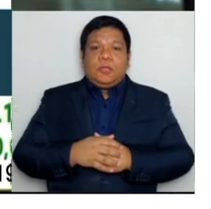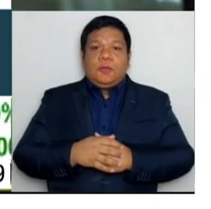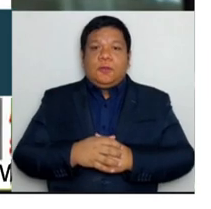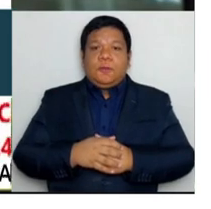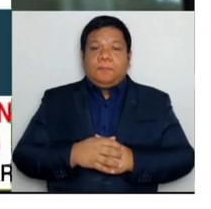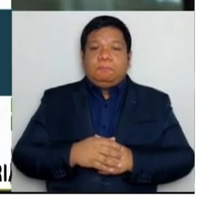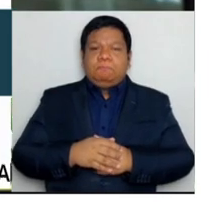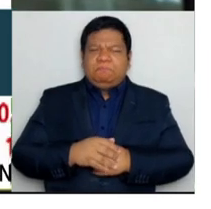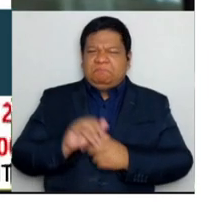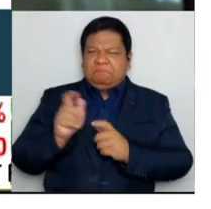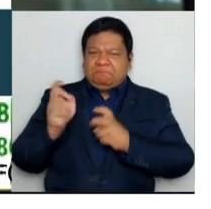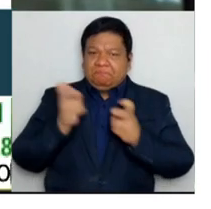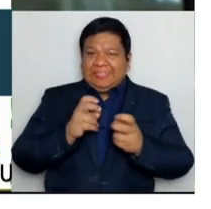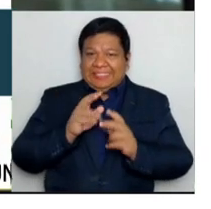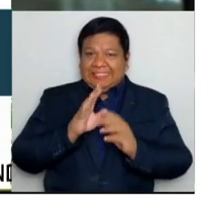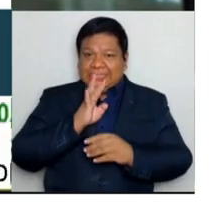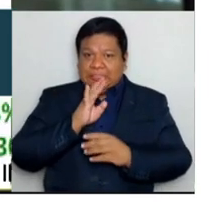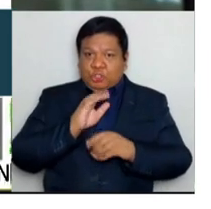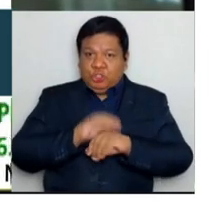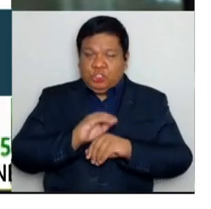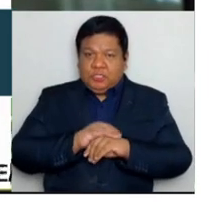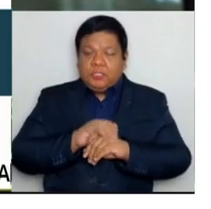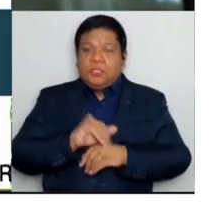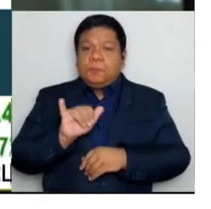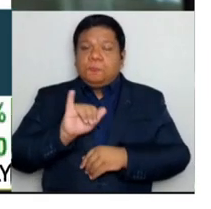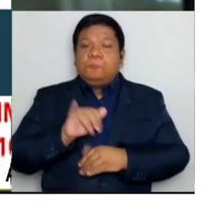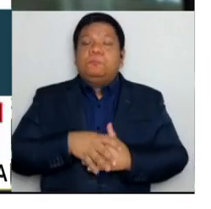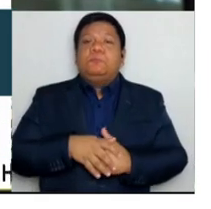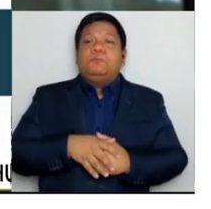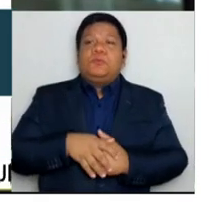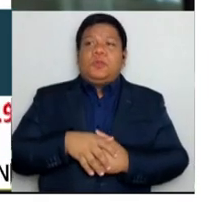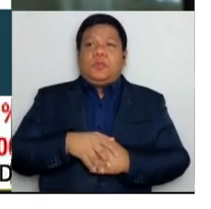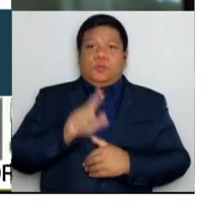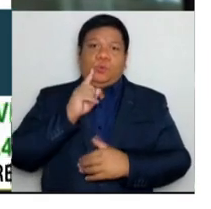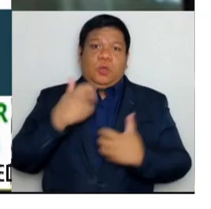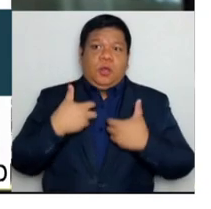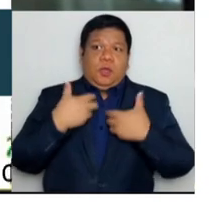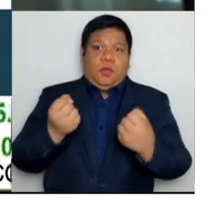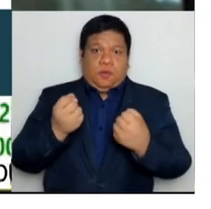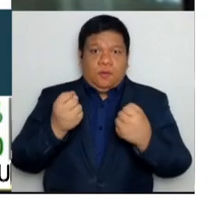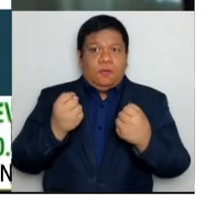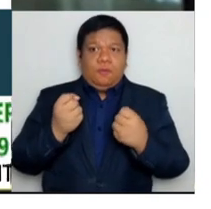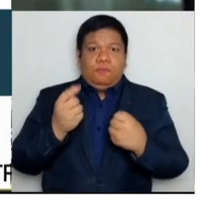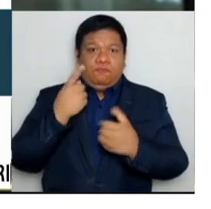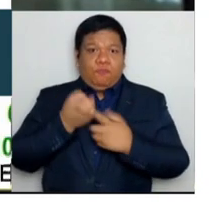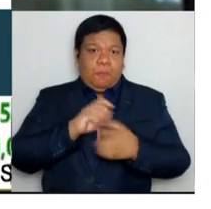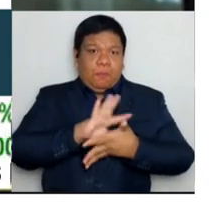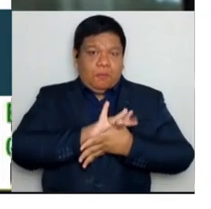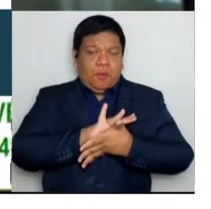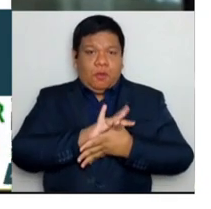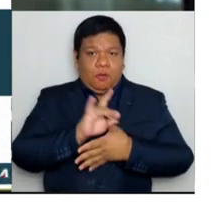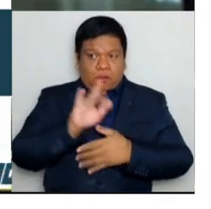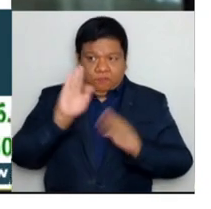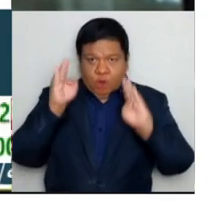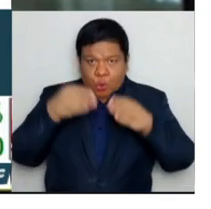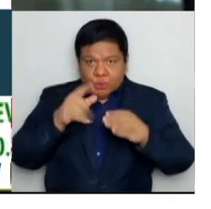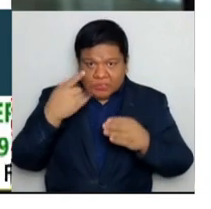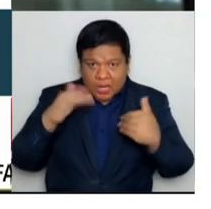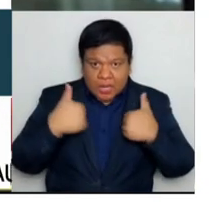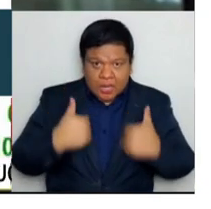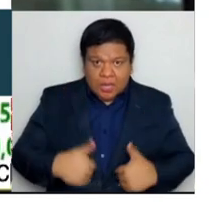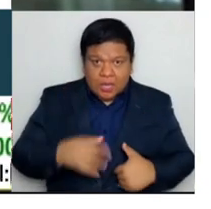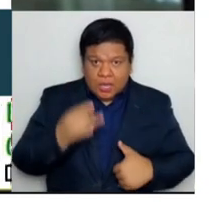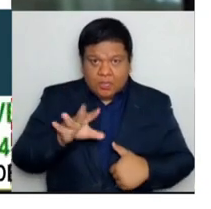pandemic recovery is not just a health issue, that it must also be an economic recovery of